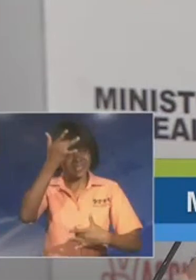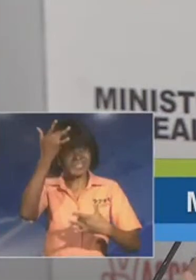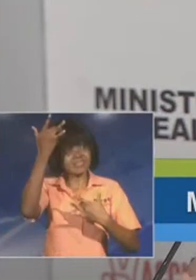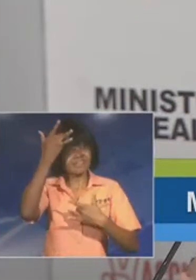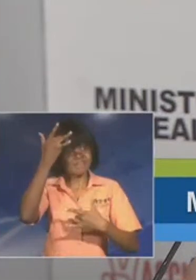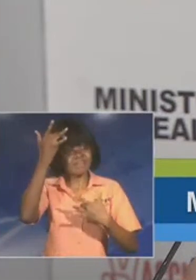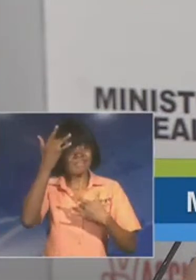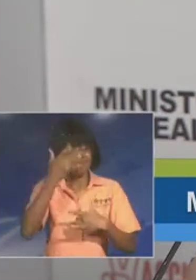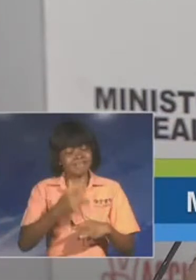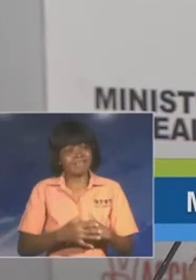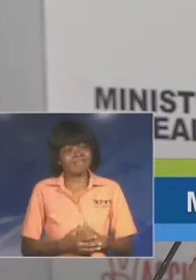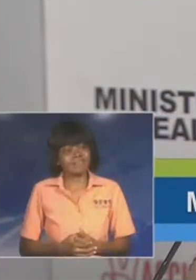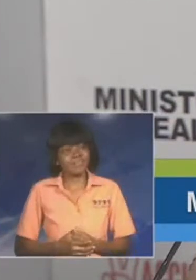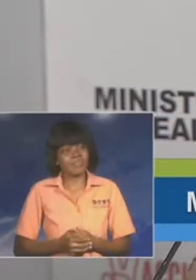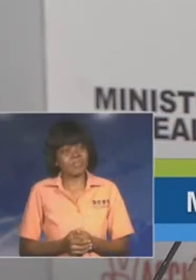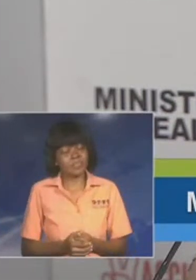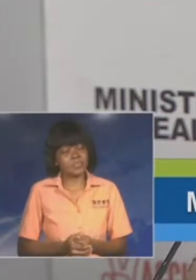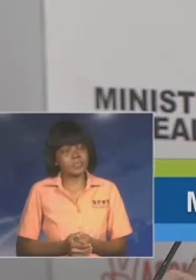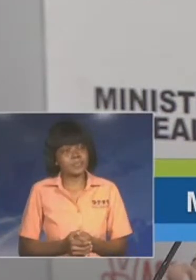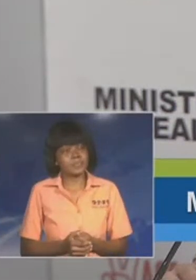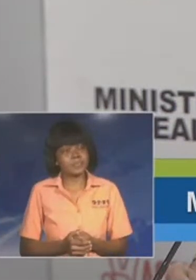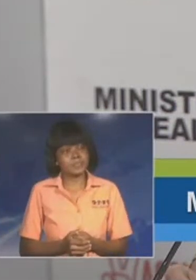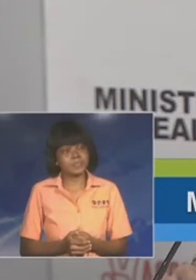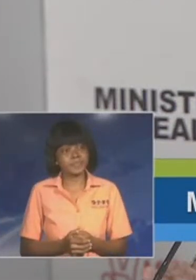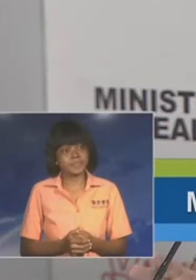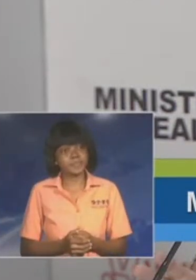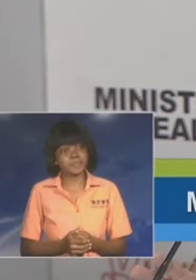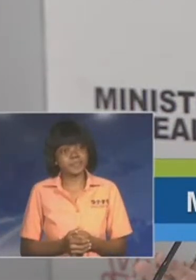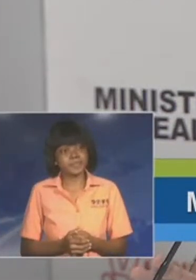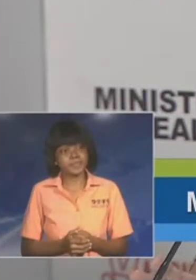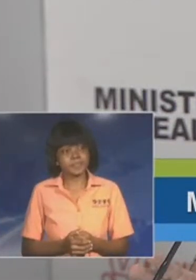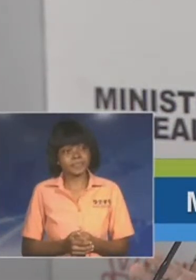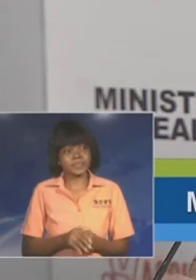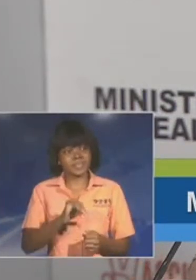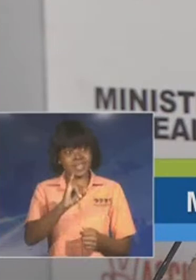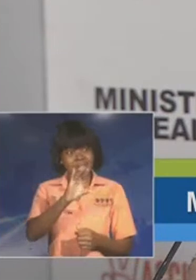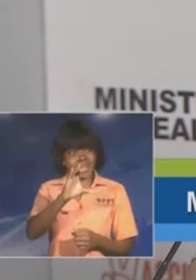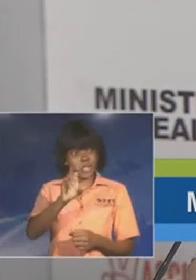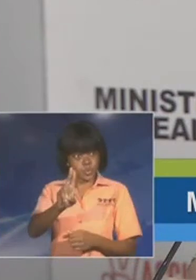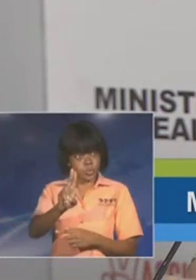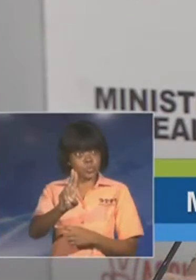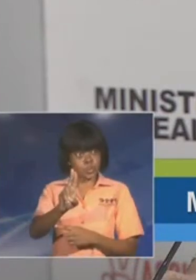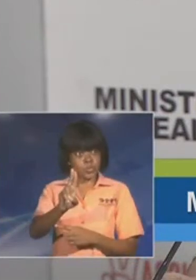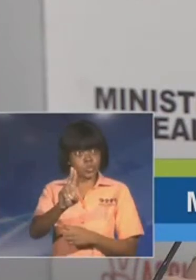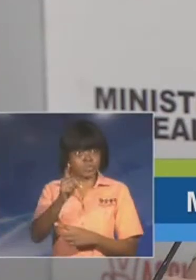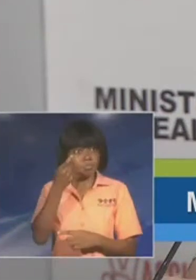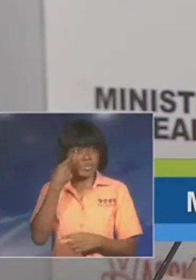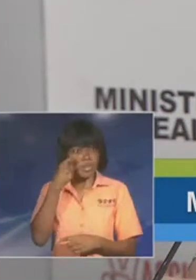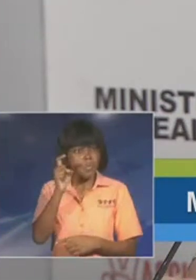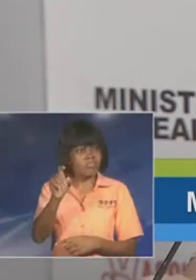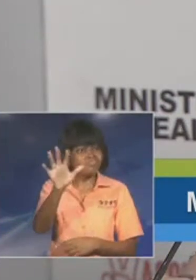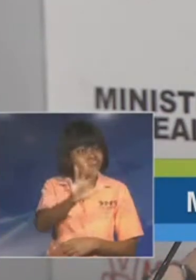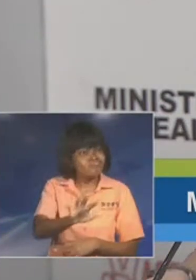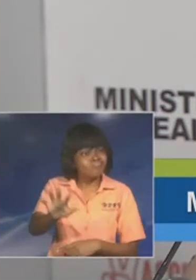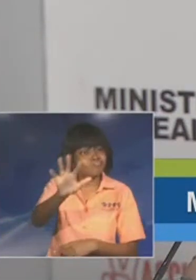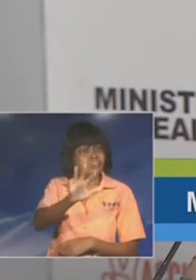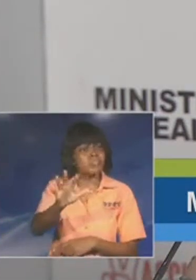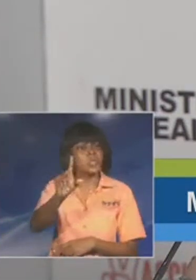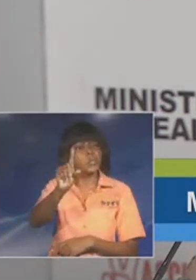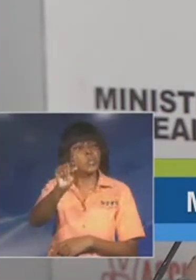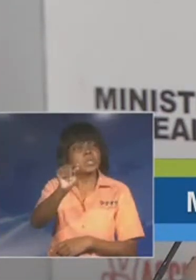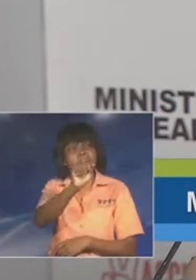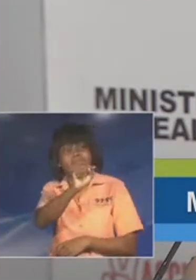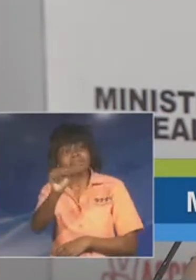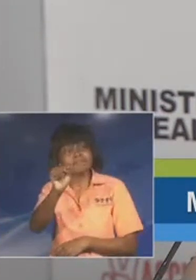for concern, the ICU level occupancy has been on average 20 to 25% for the last 2